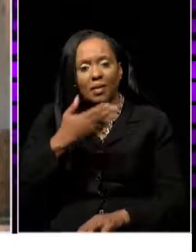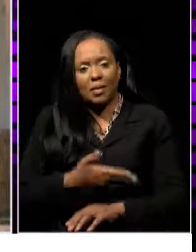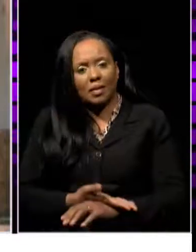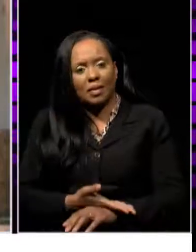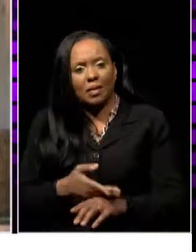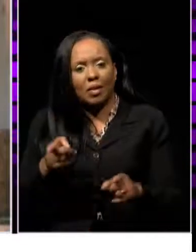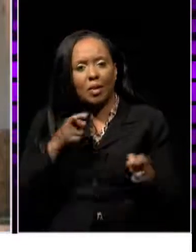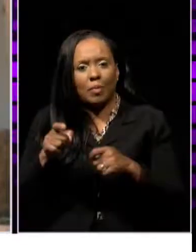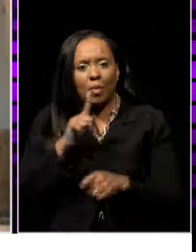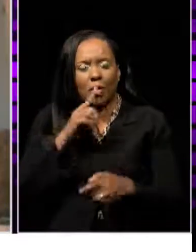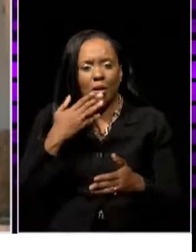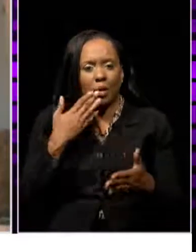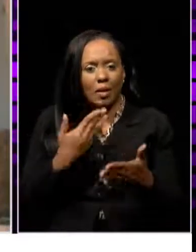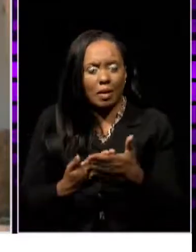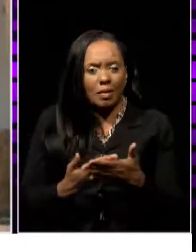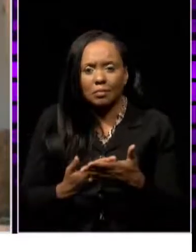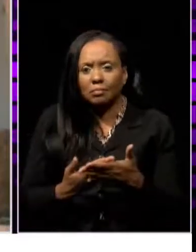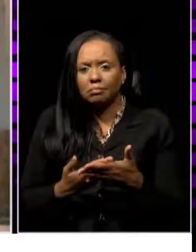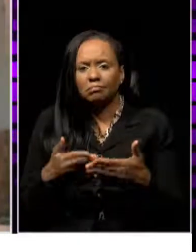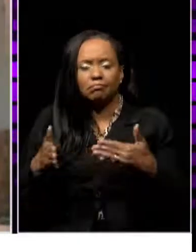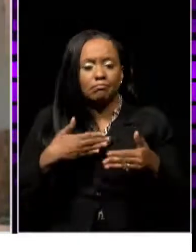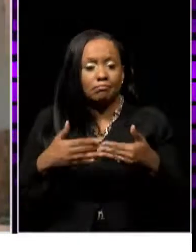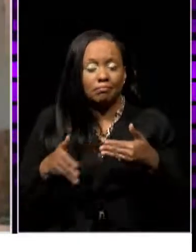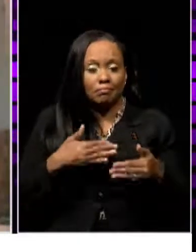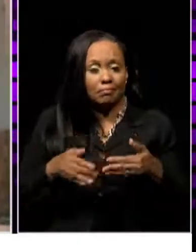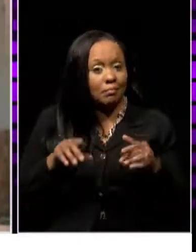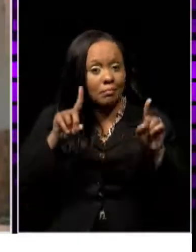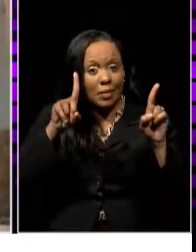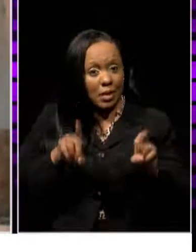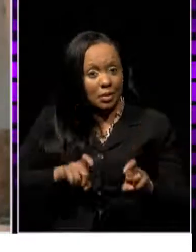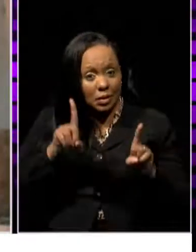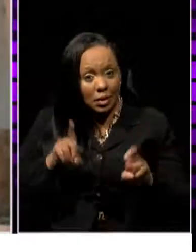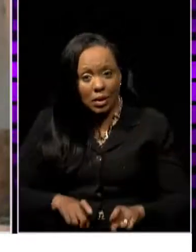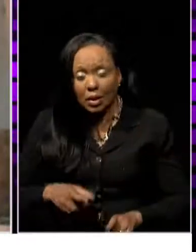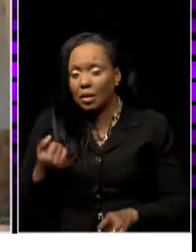completely. Whether it be testing, whether it be assignments,